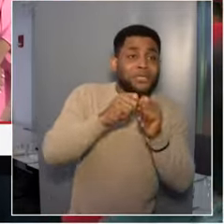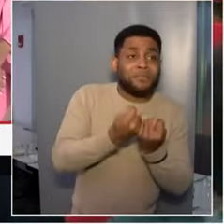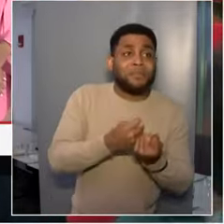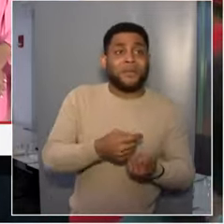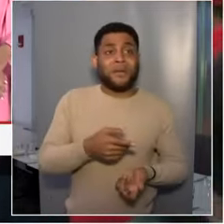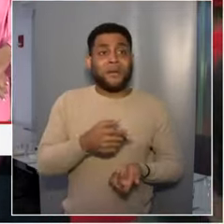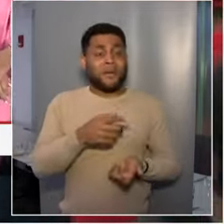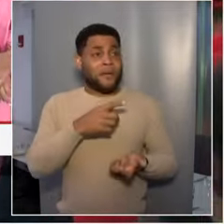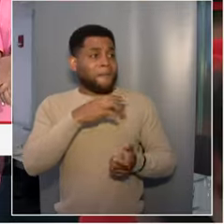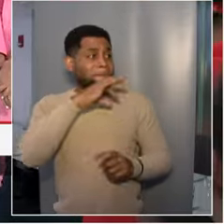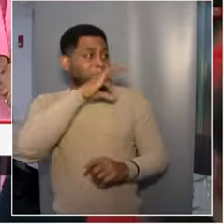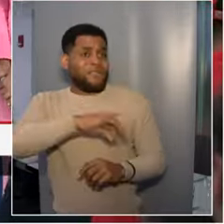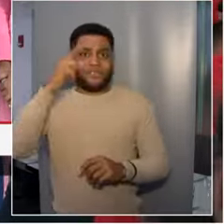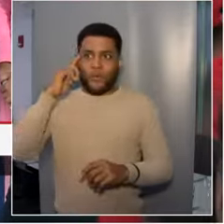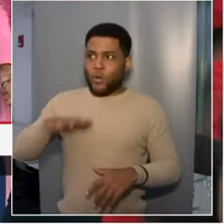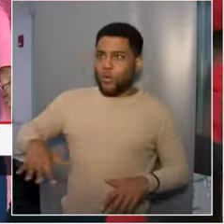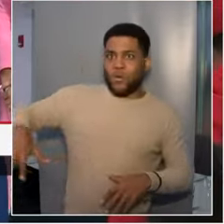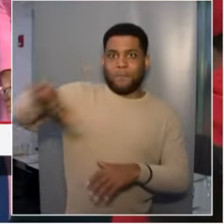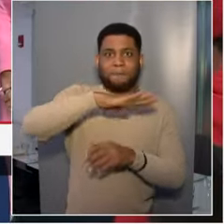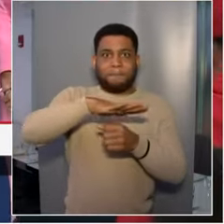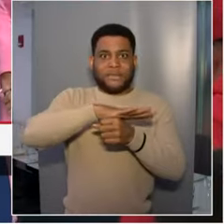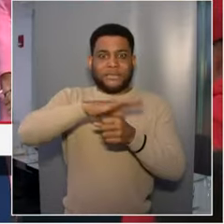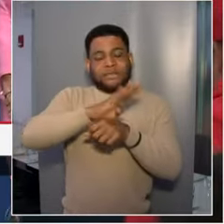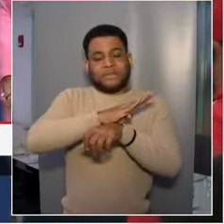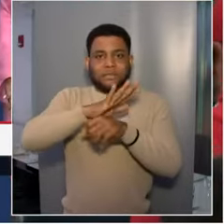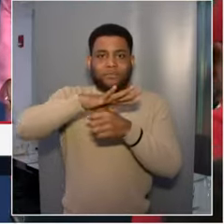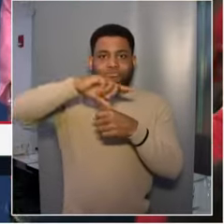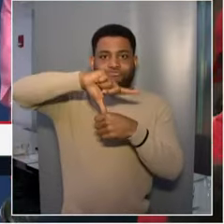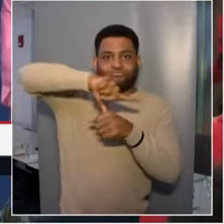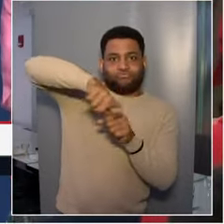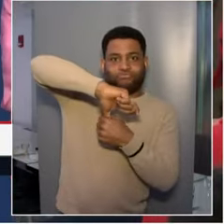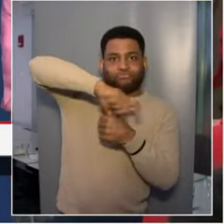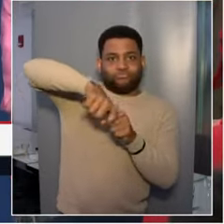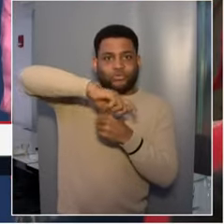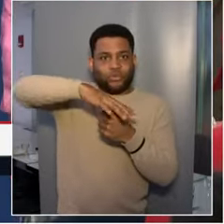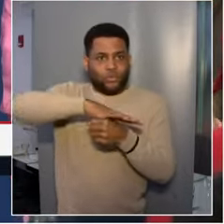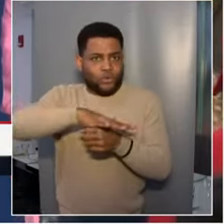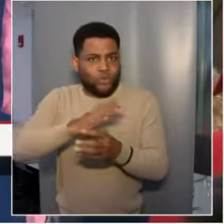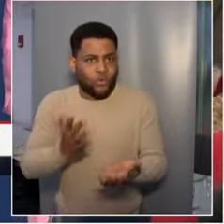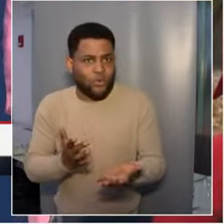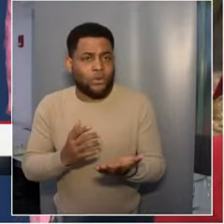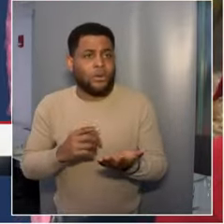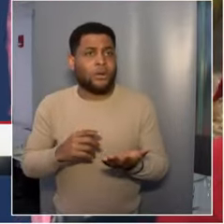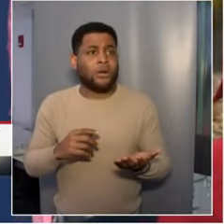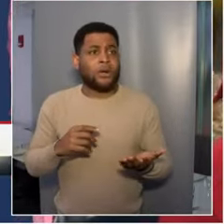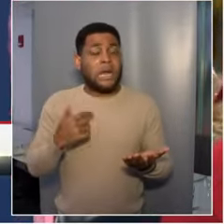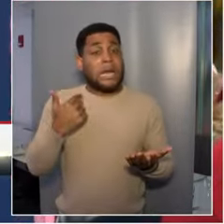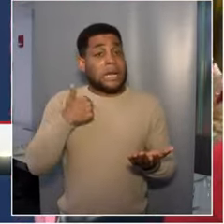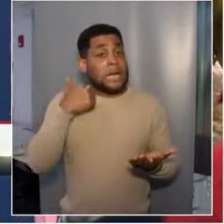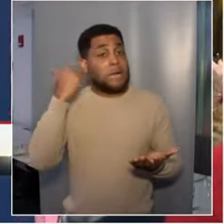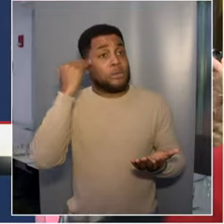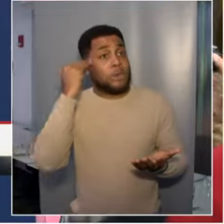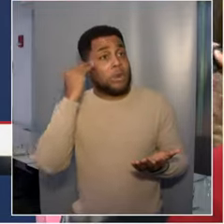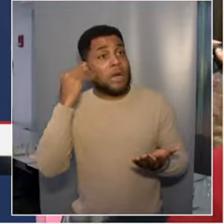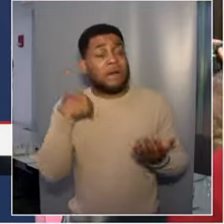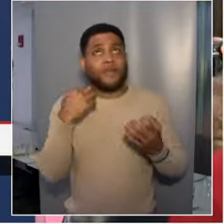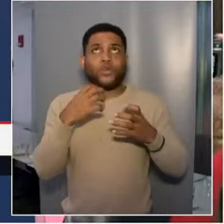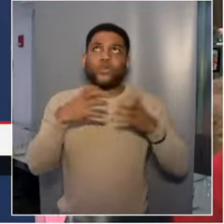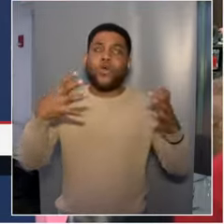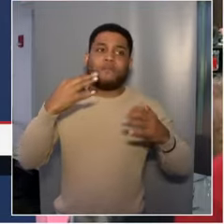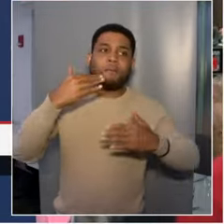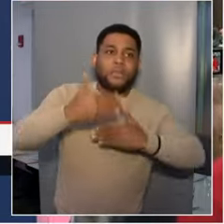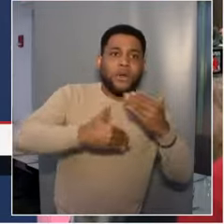surround the arena. So that's how we got here. So I know that there will be a lot of process articles. You know me, I will